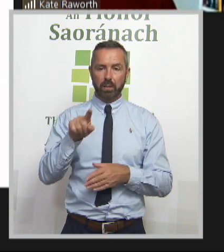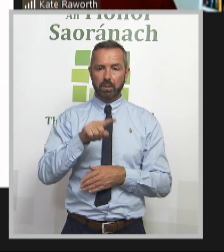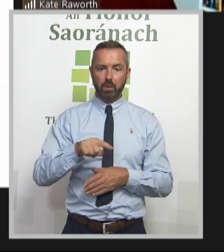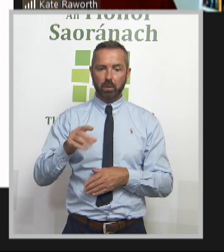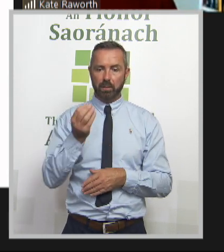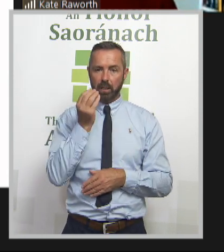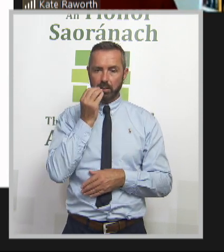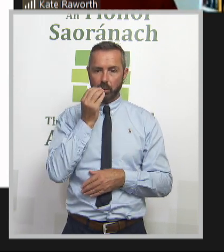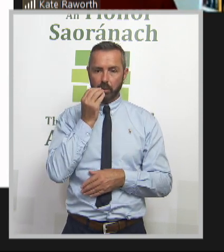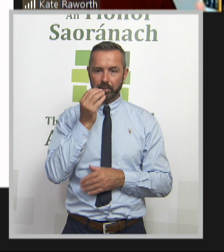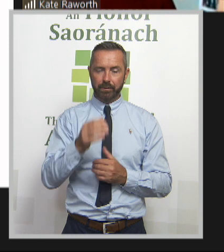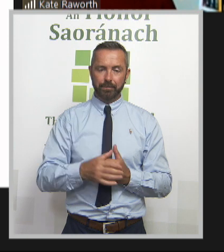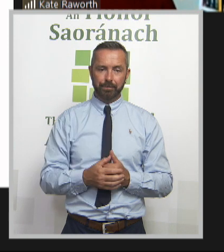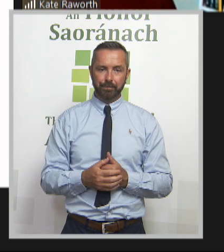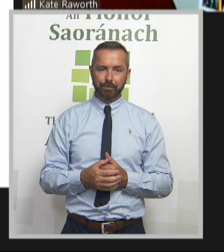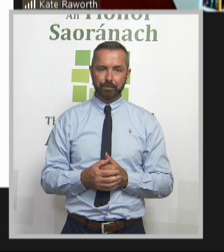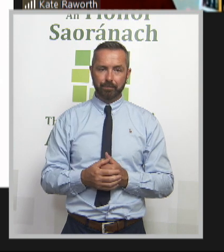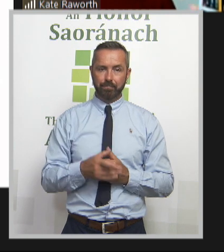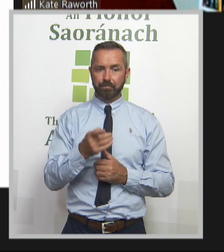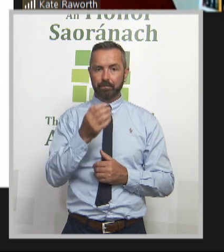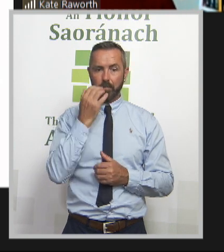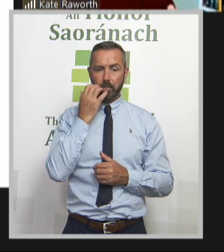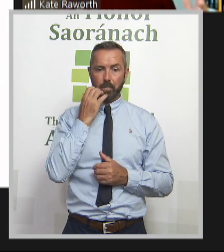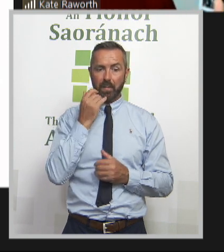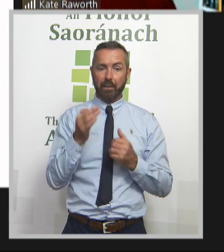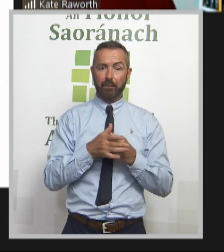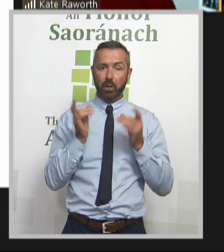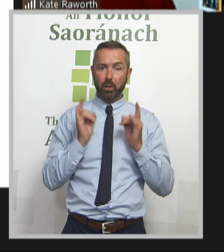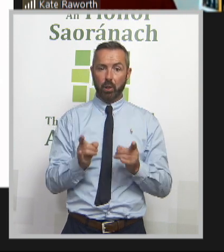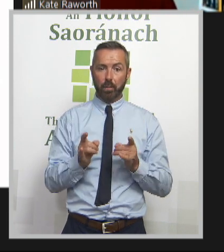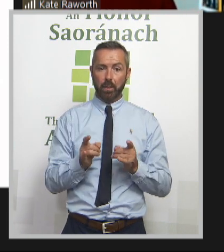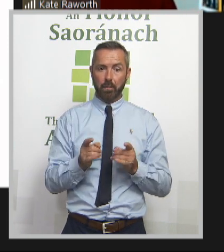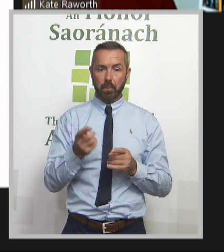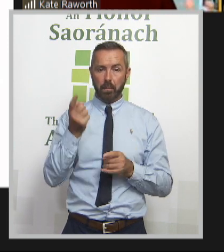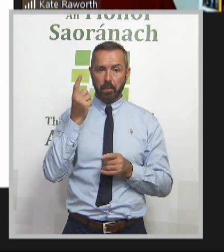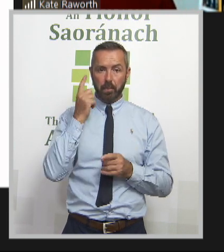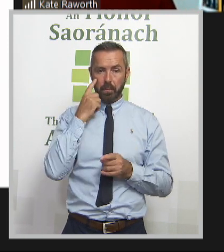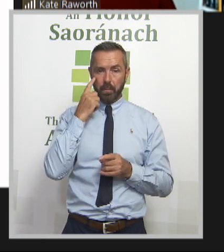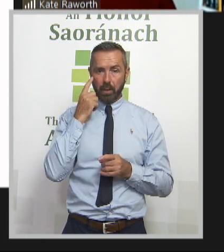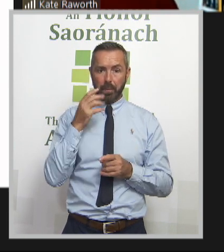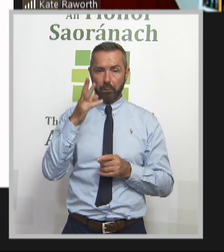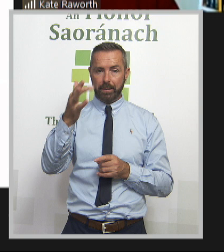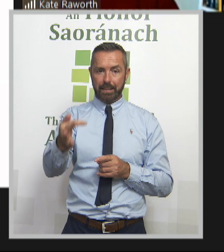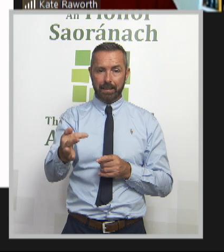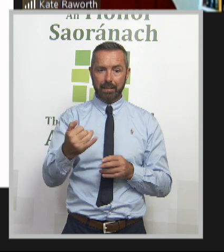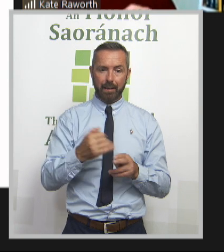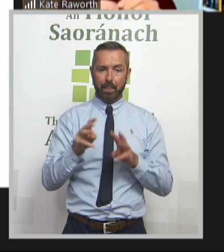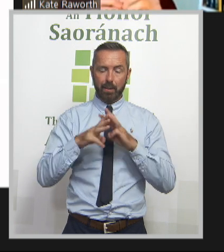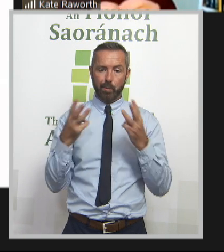a compass for human prosperity in Ireland and in the world. What's happening here? Think of